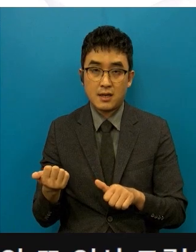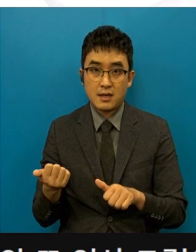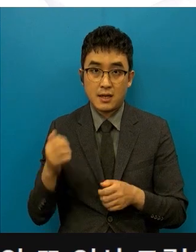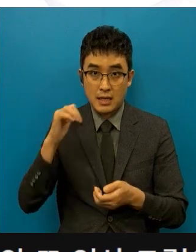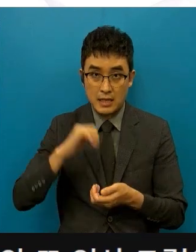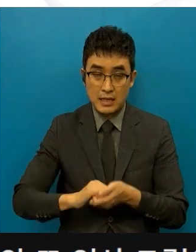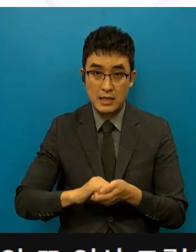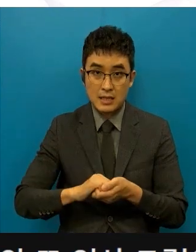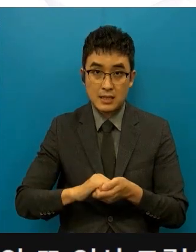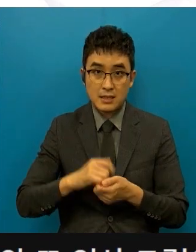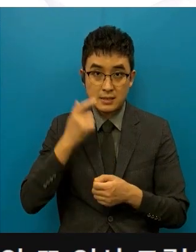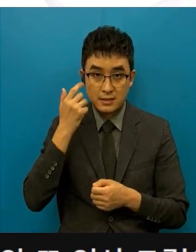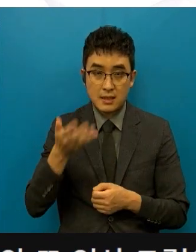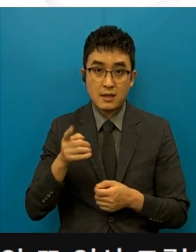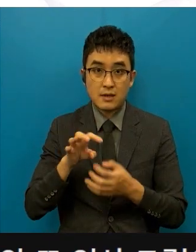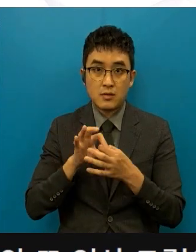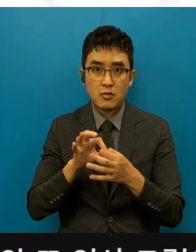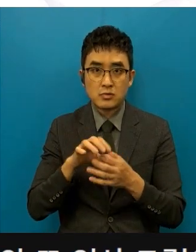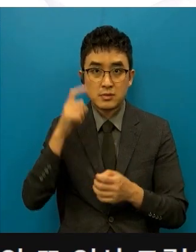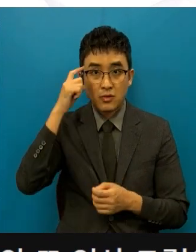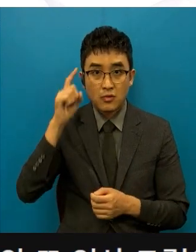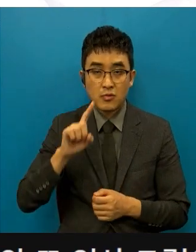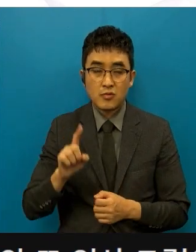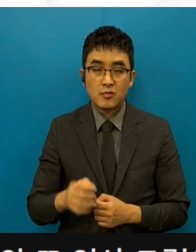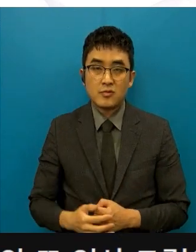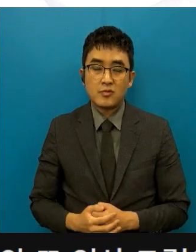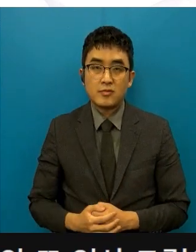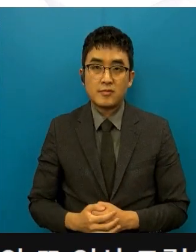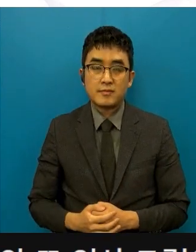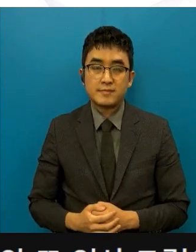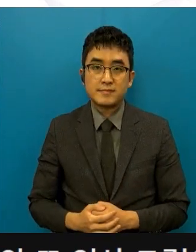I believe this is absolutely necessary because